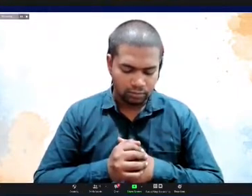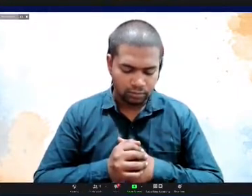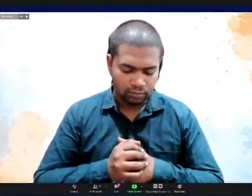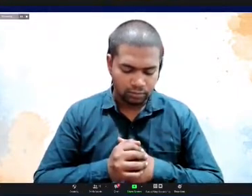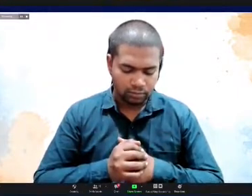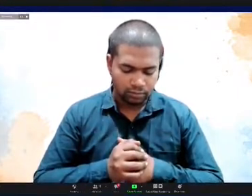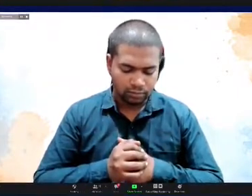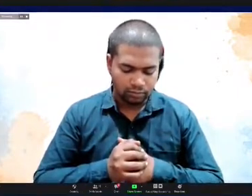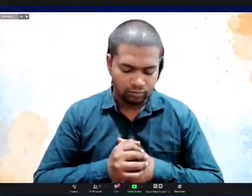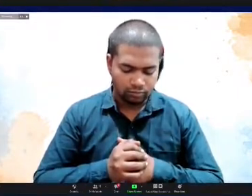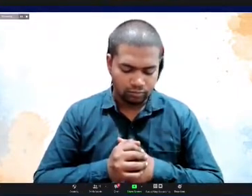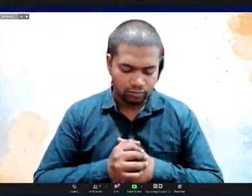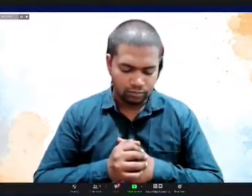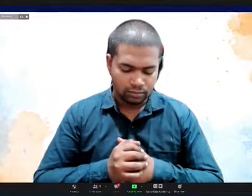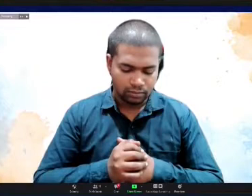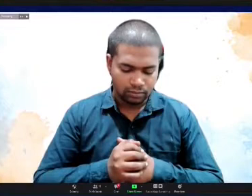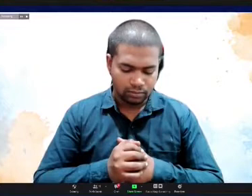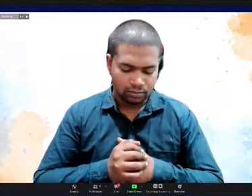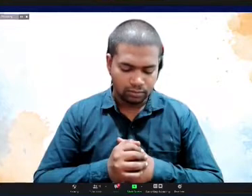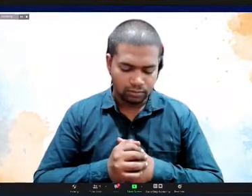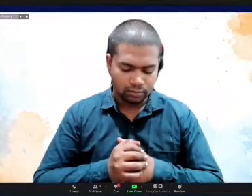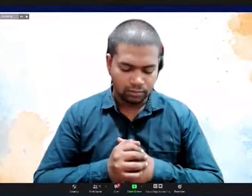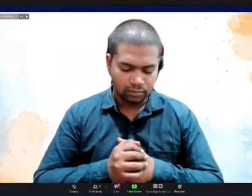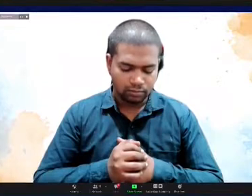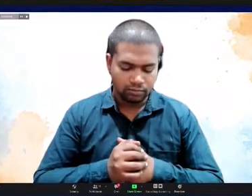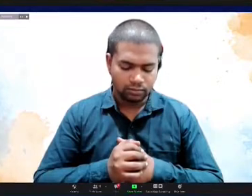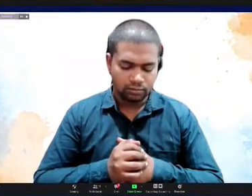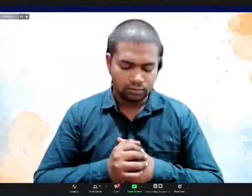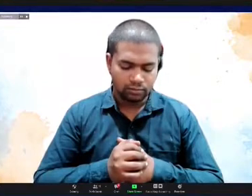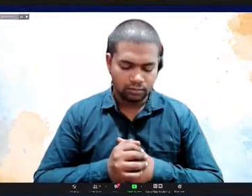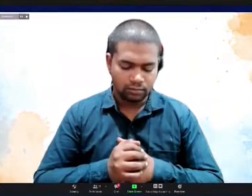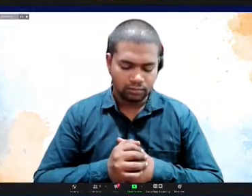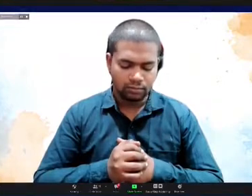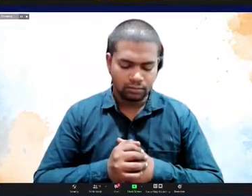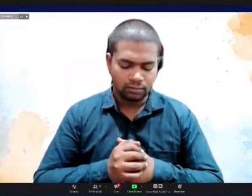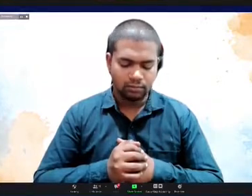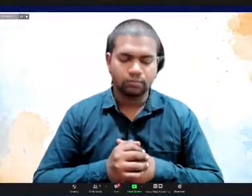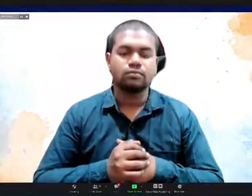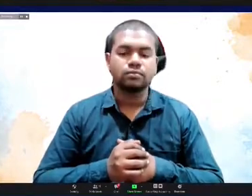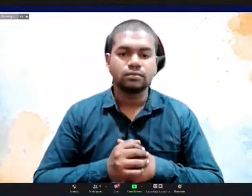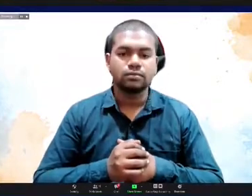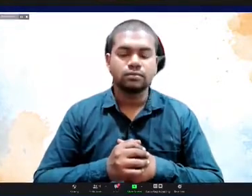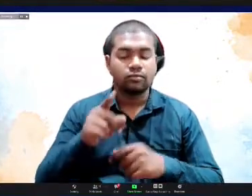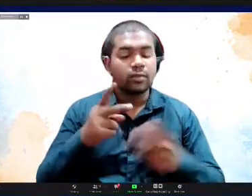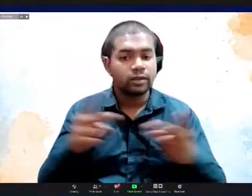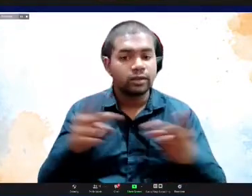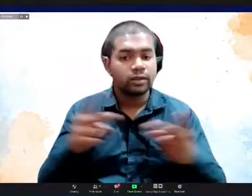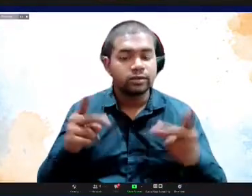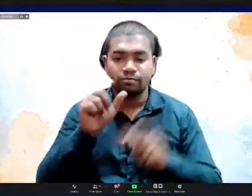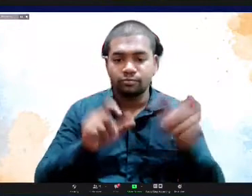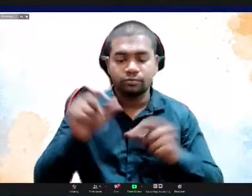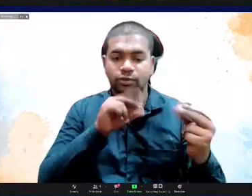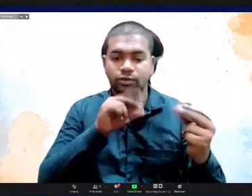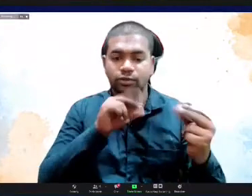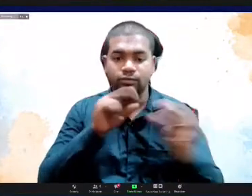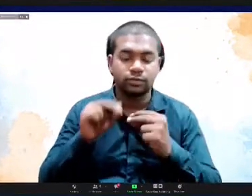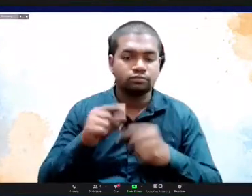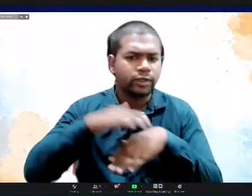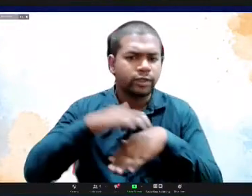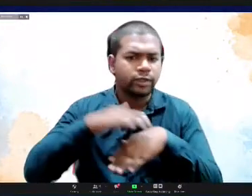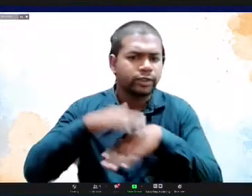and giving the floor to brand. And I'm sure it gets into resonance with the next set of speakers where they are talking about